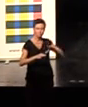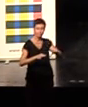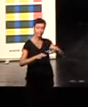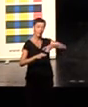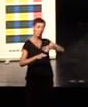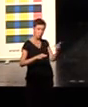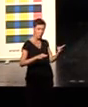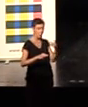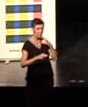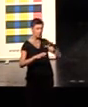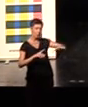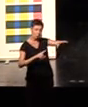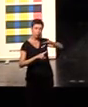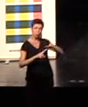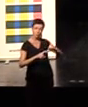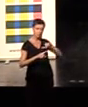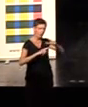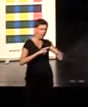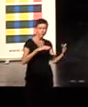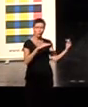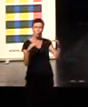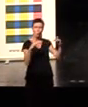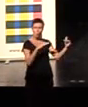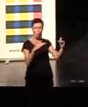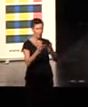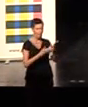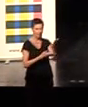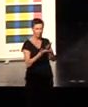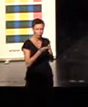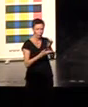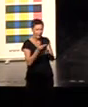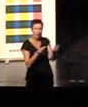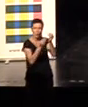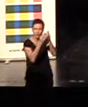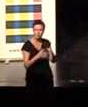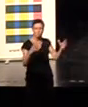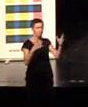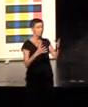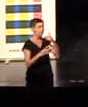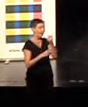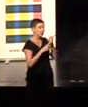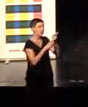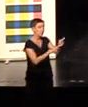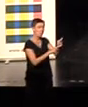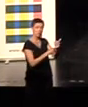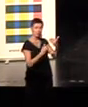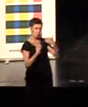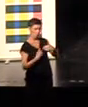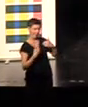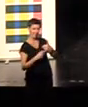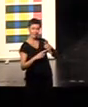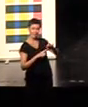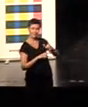boarders those countries aften de hoor hef dan toen ik aannam ik bang dat good and support en social welfare streep